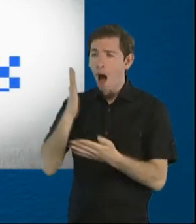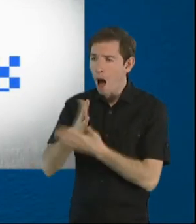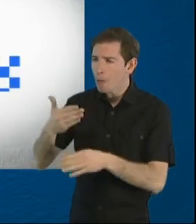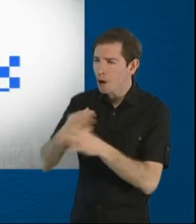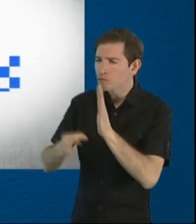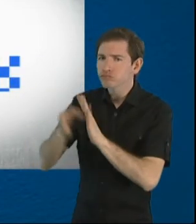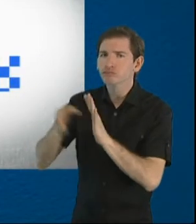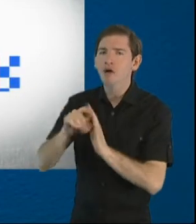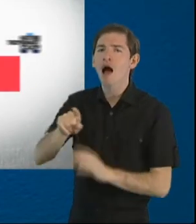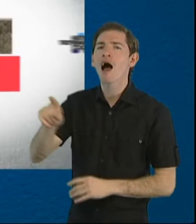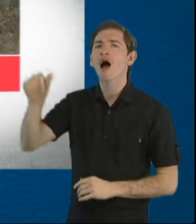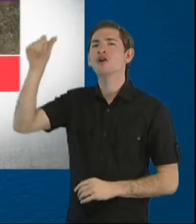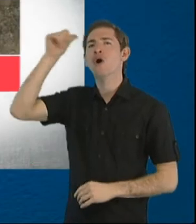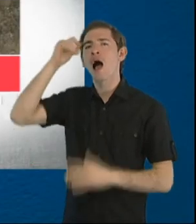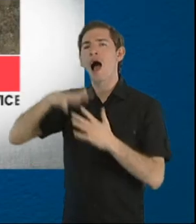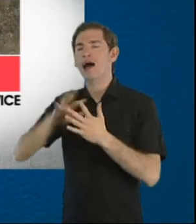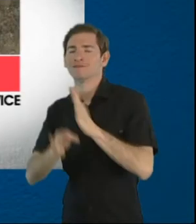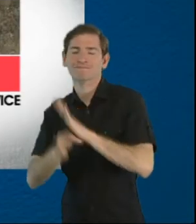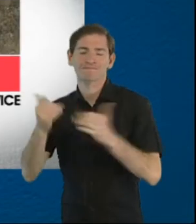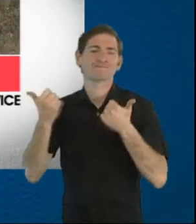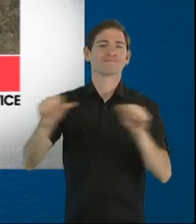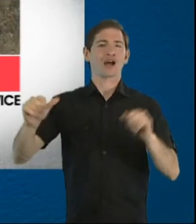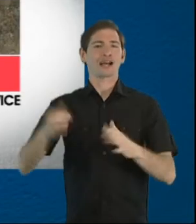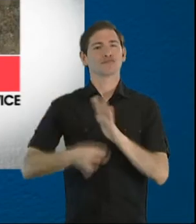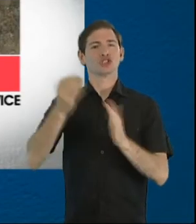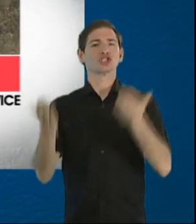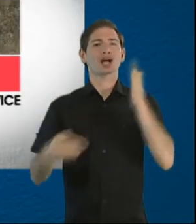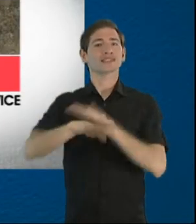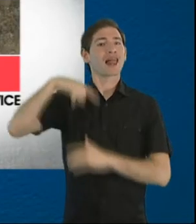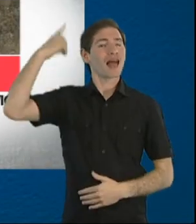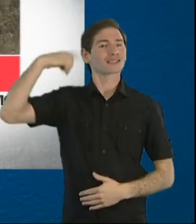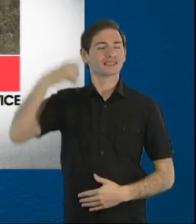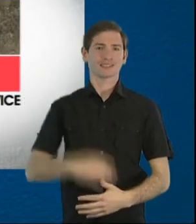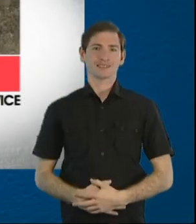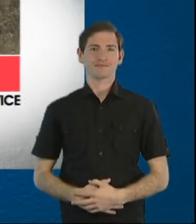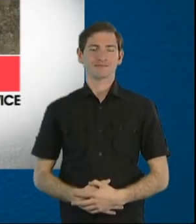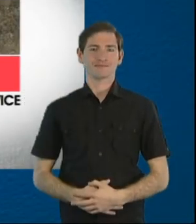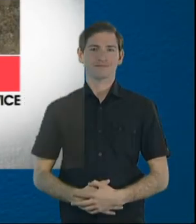who are working together for all of us to deliver and improve justice in London.